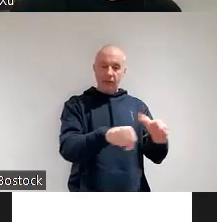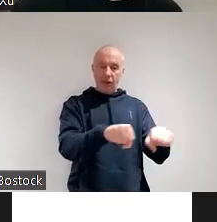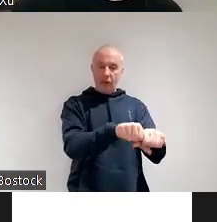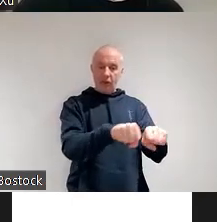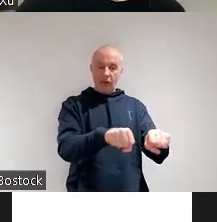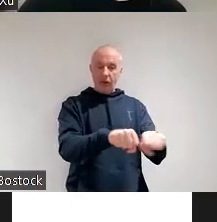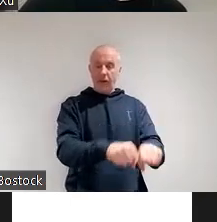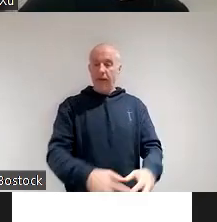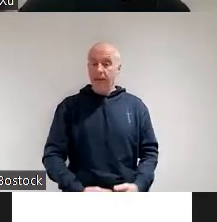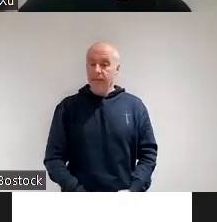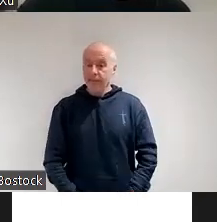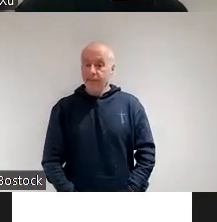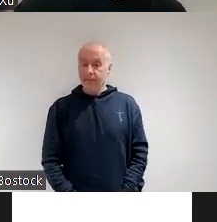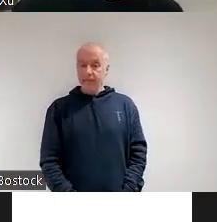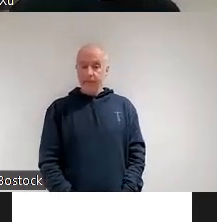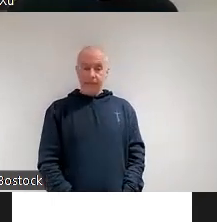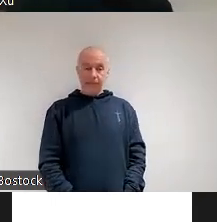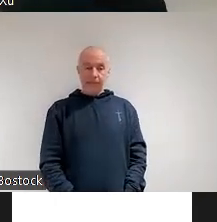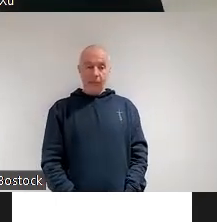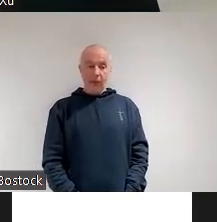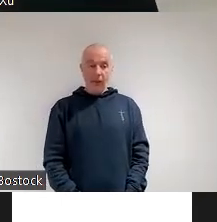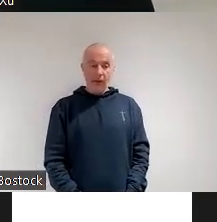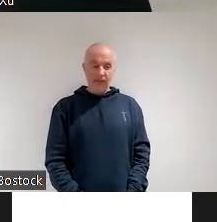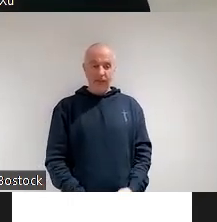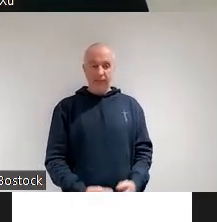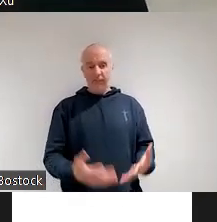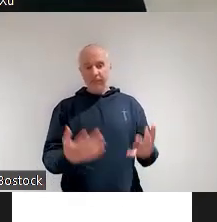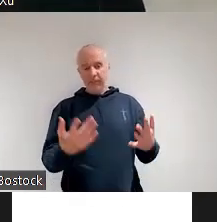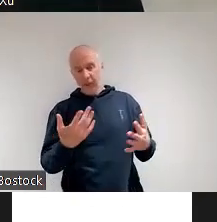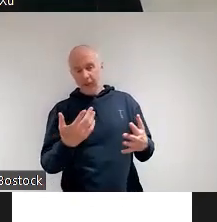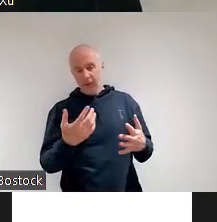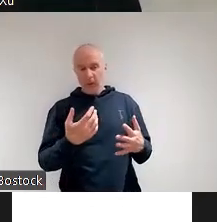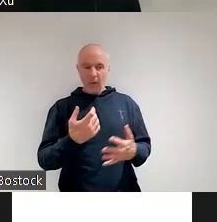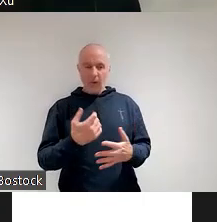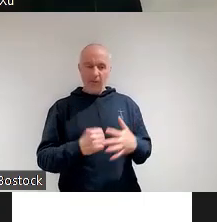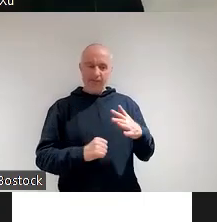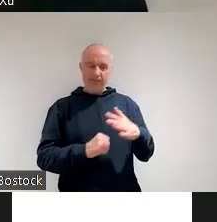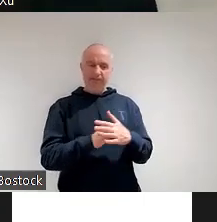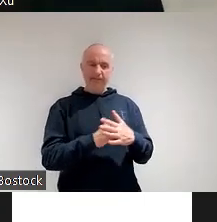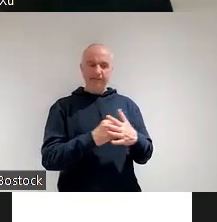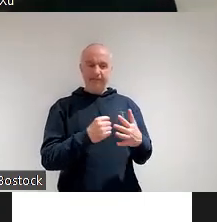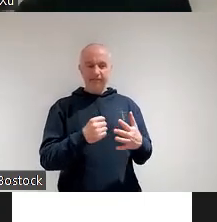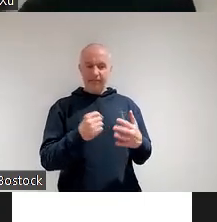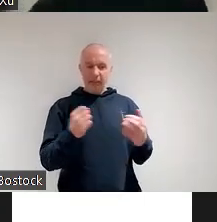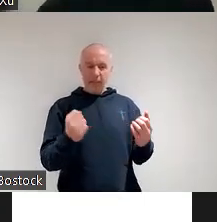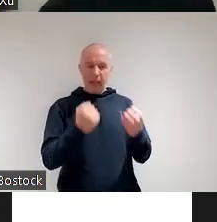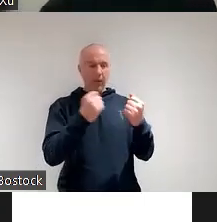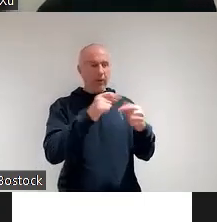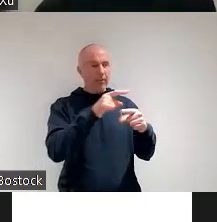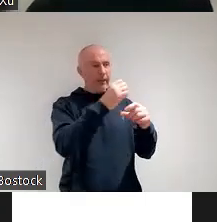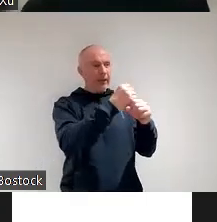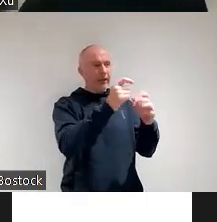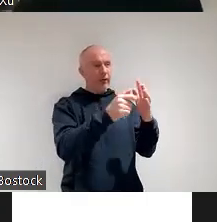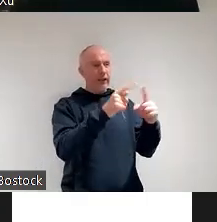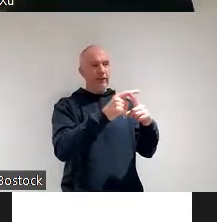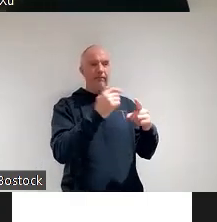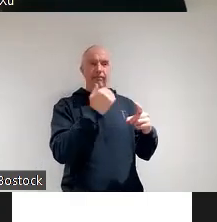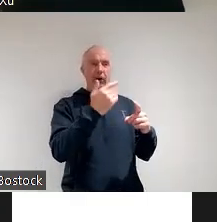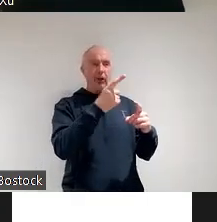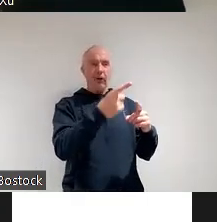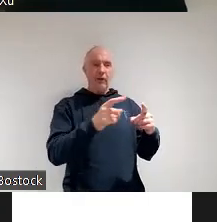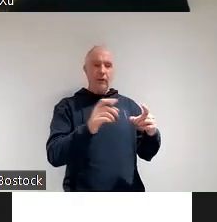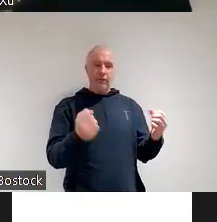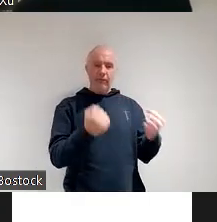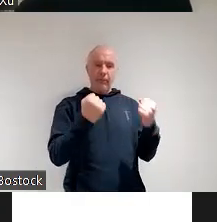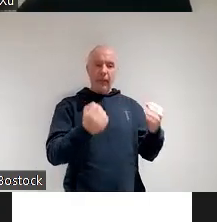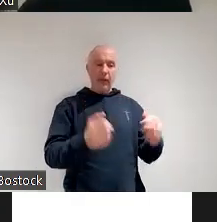And the limited power is what I mentioned just now, is that the grid may not be able to give you the power you want. So what we can do about